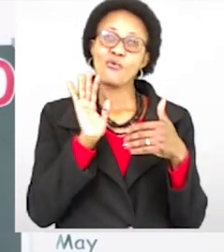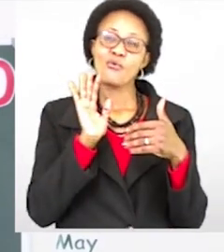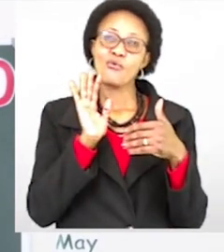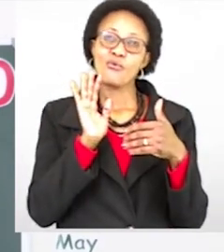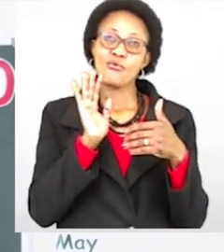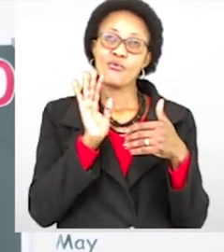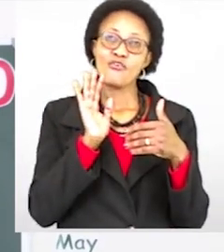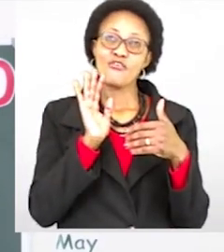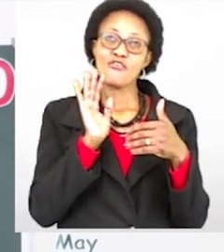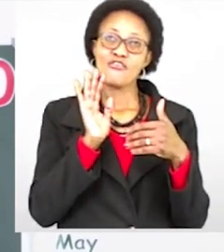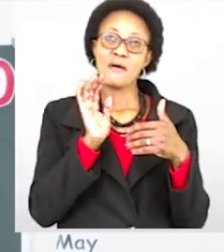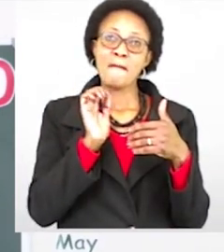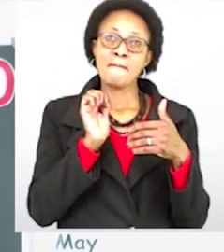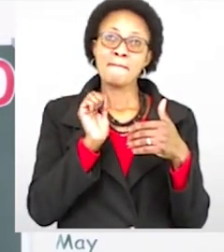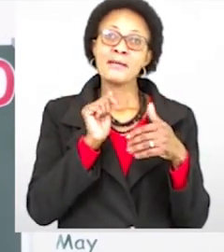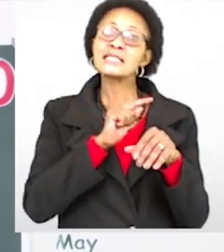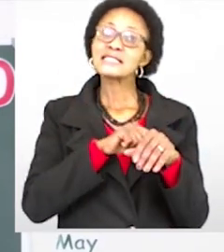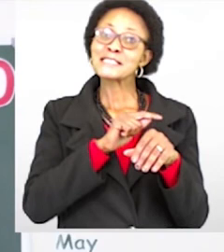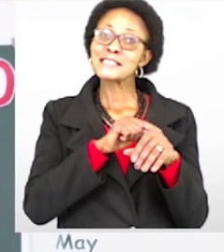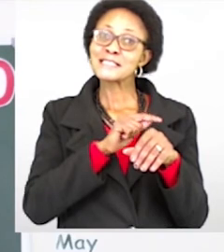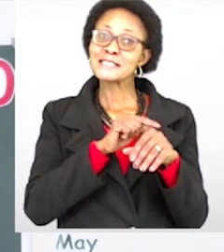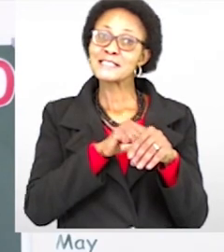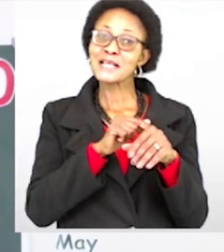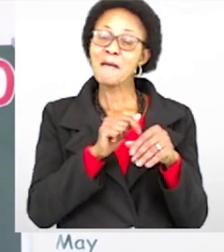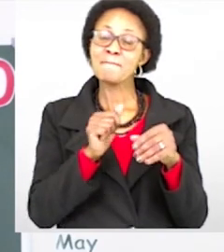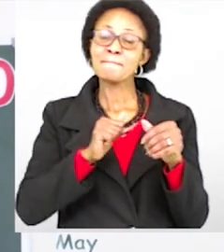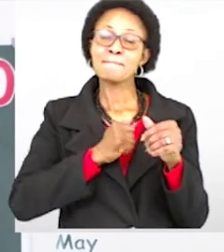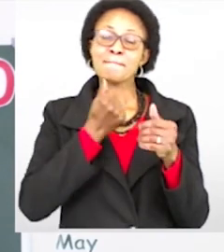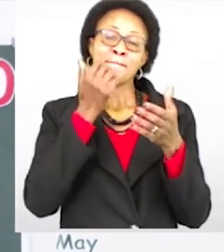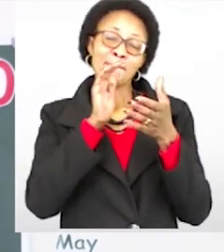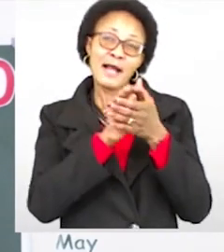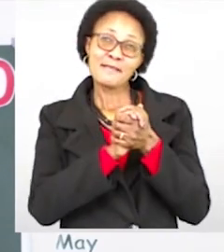that my friend or our friend joins us today.